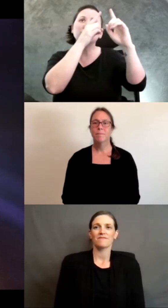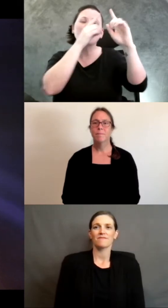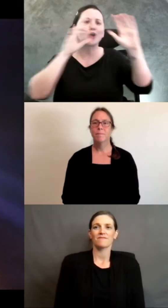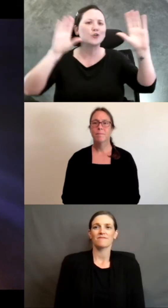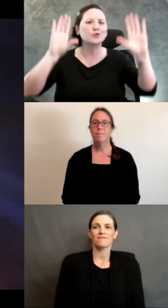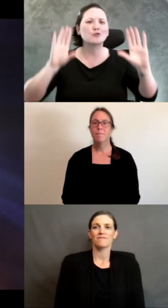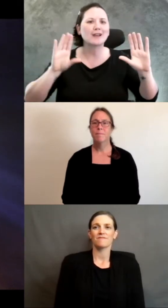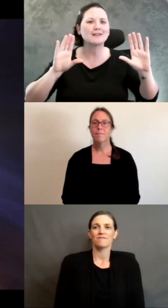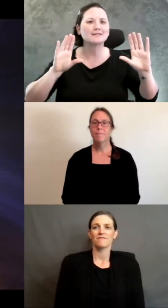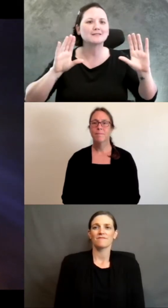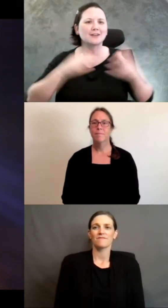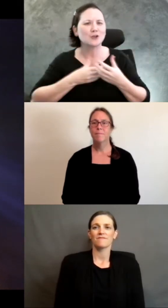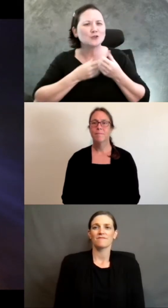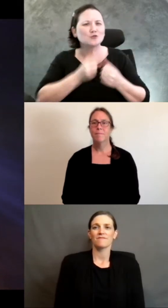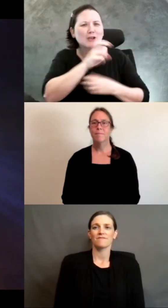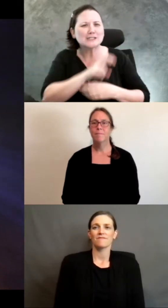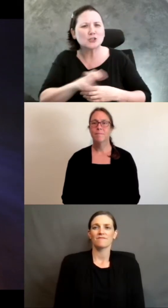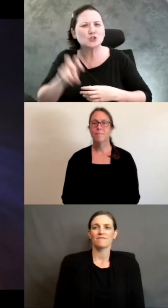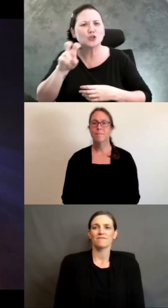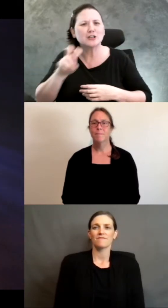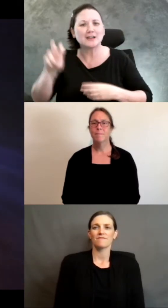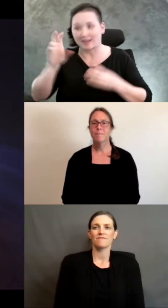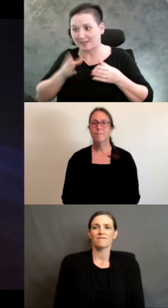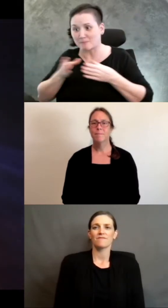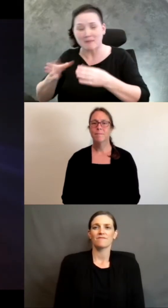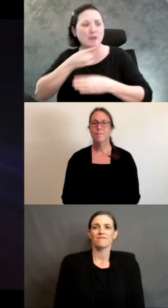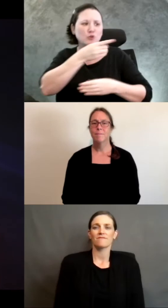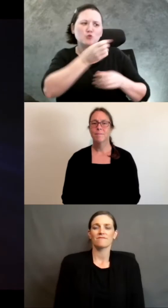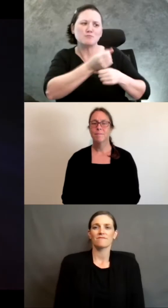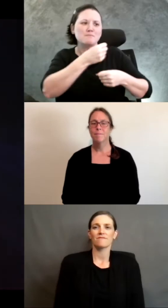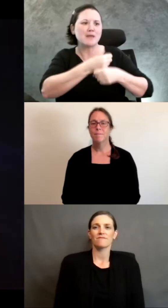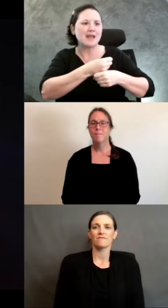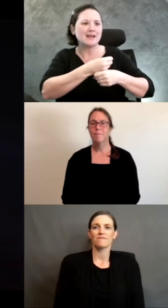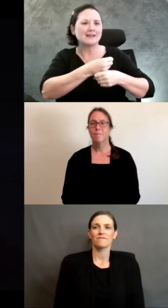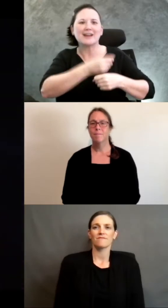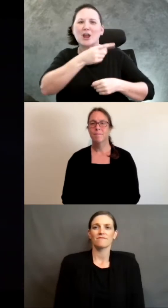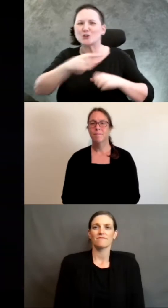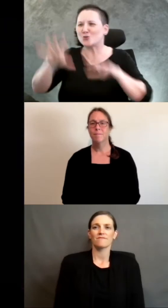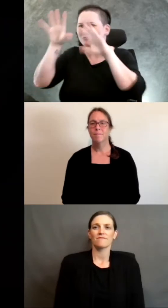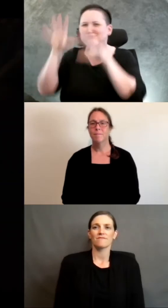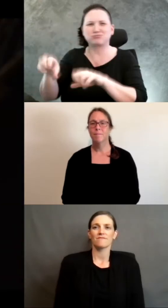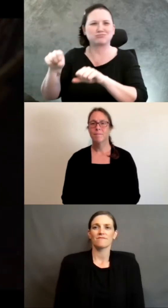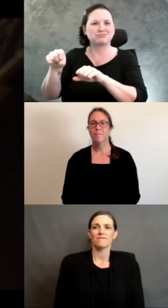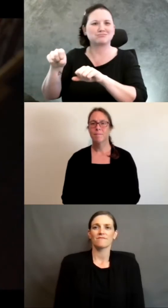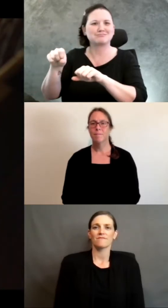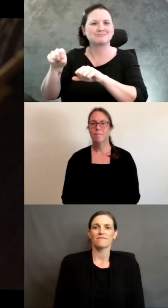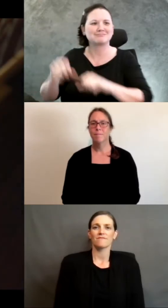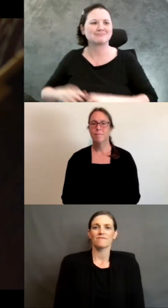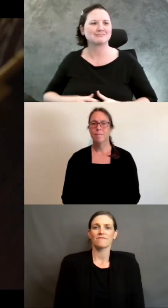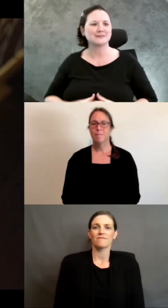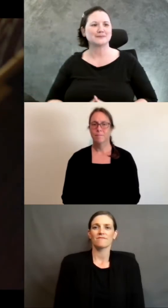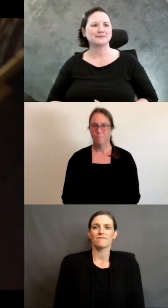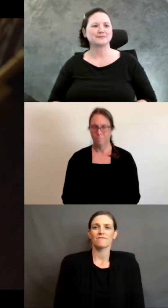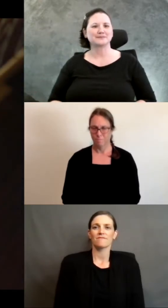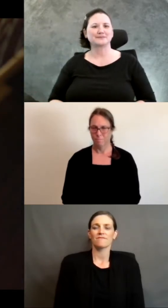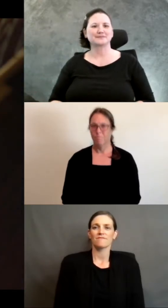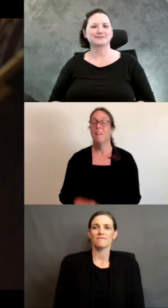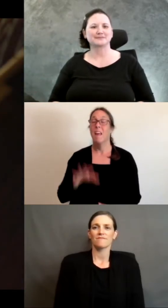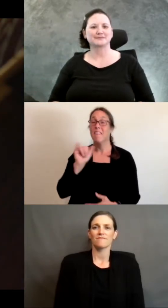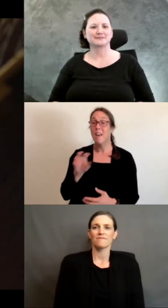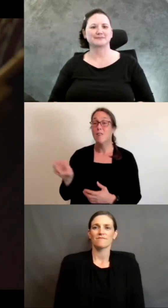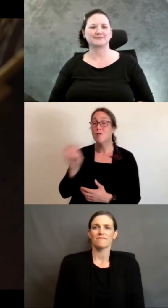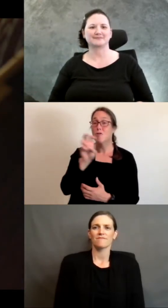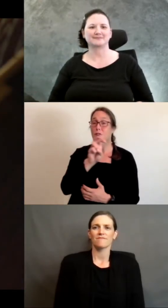the journey. The path is yours to make, and the path is yours to take." Take the audience with you on that journey,